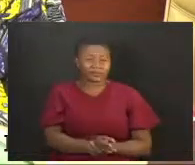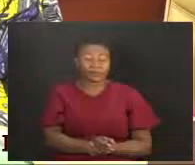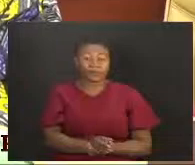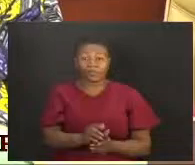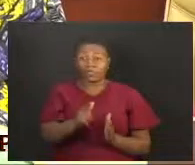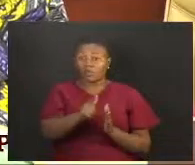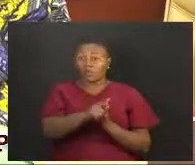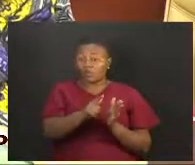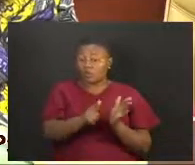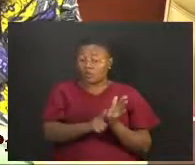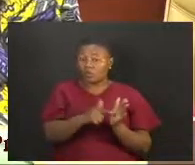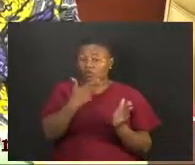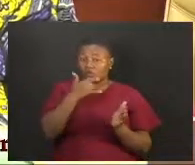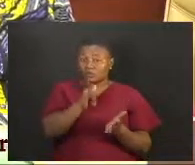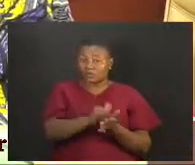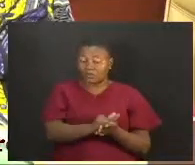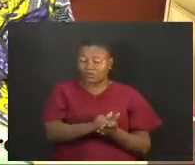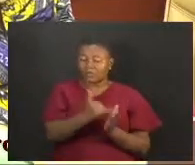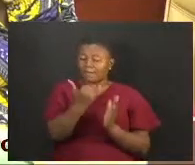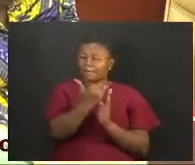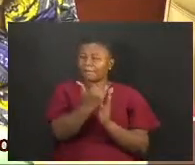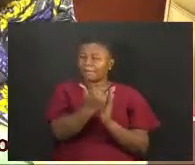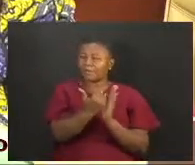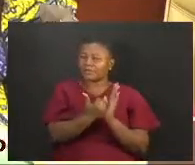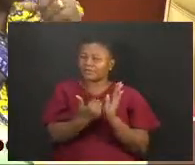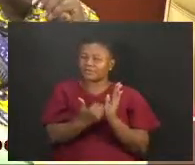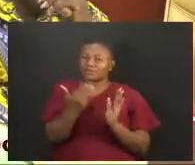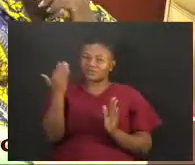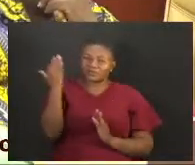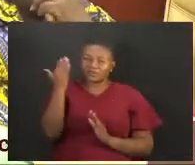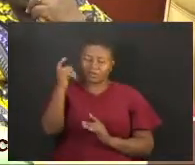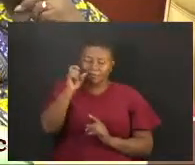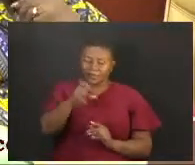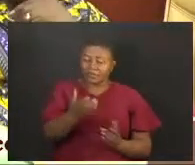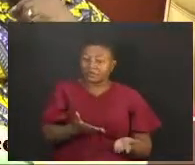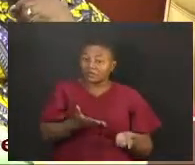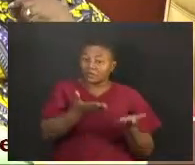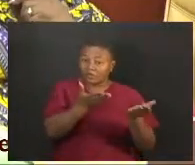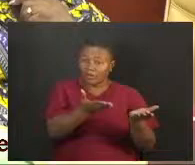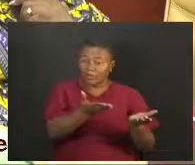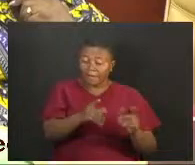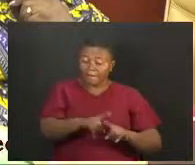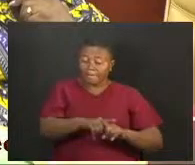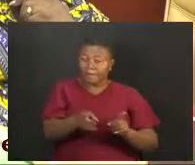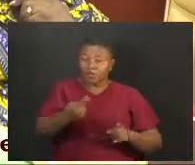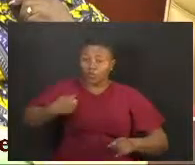law is that a budget statement must be presented. But we